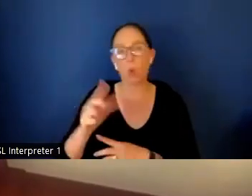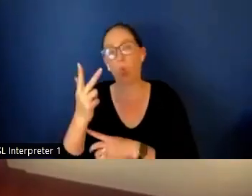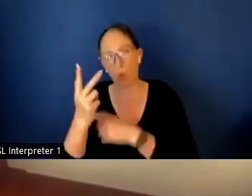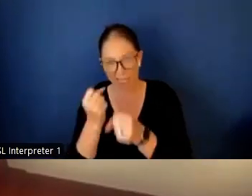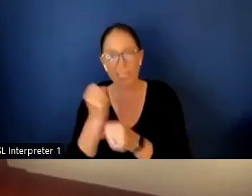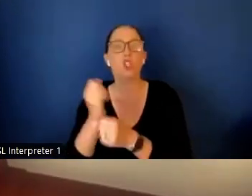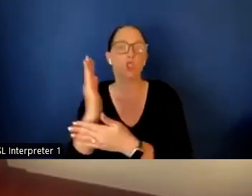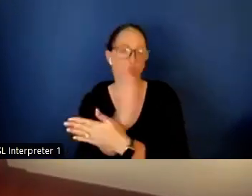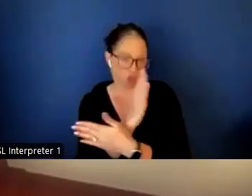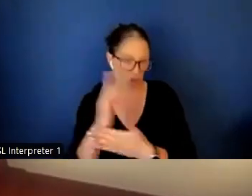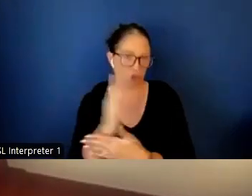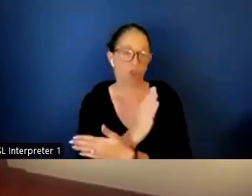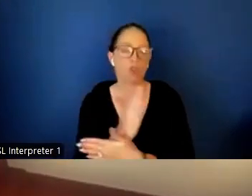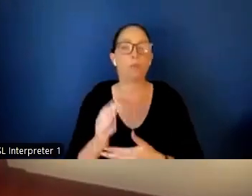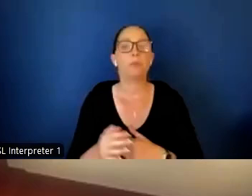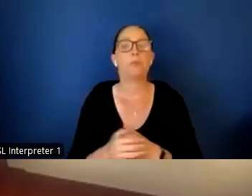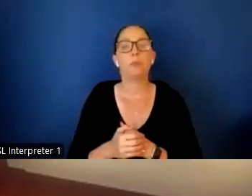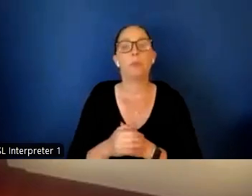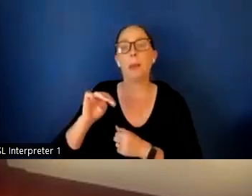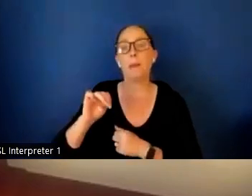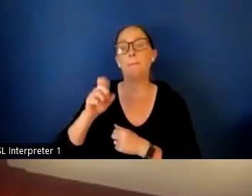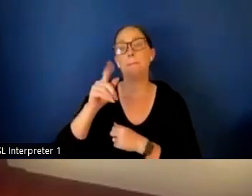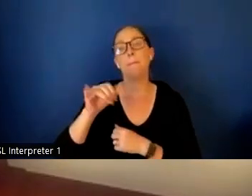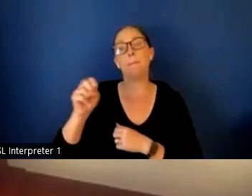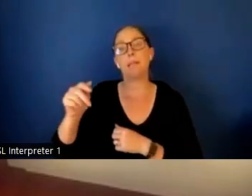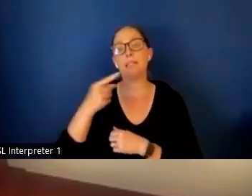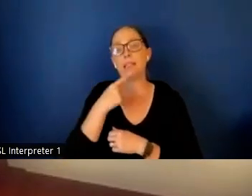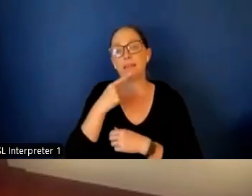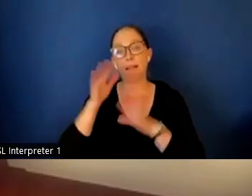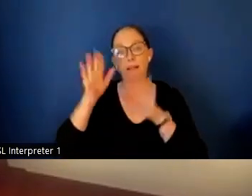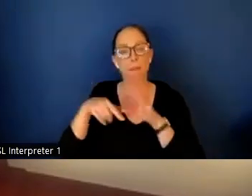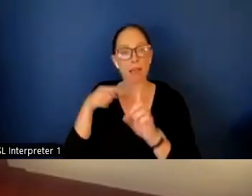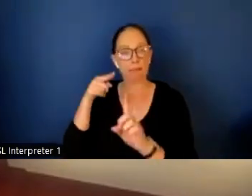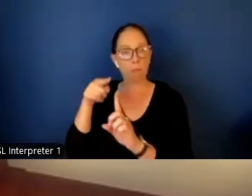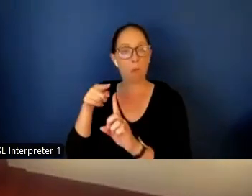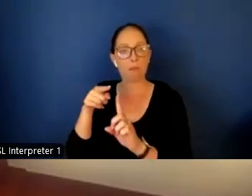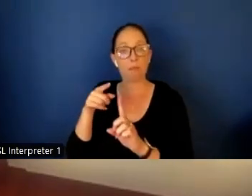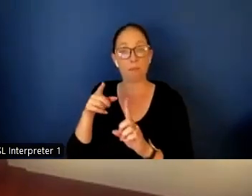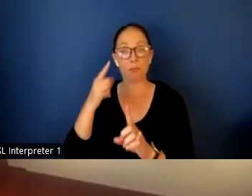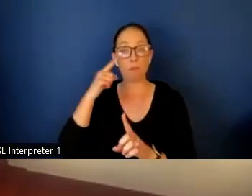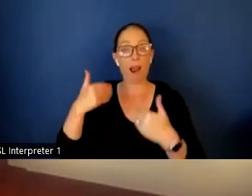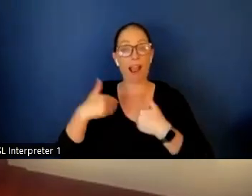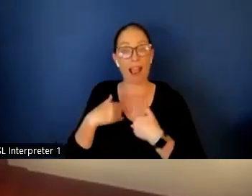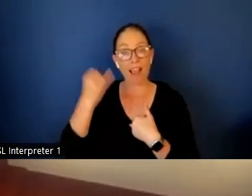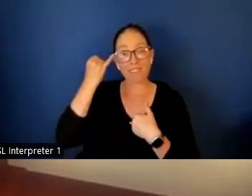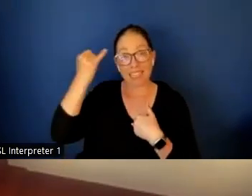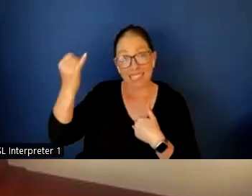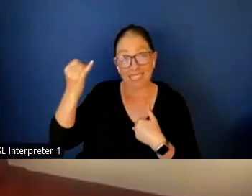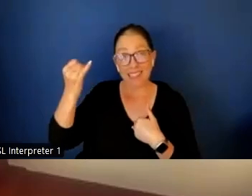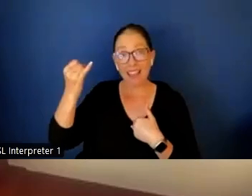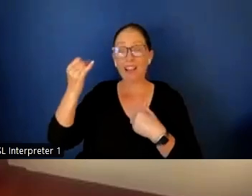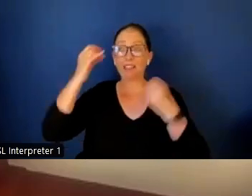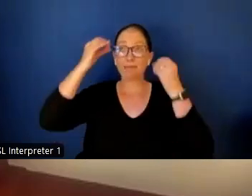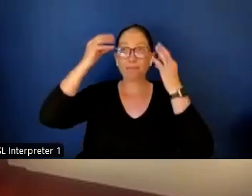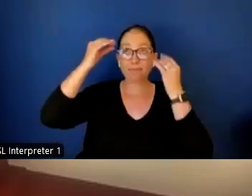2 to 3 years. And Melissa made this really great point that in order to like have an idea, let it live and then release it into